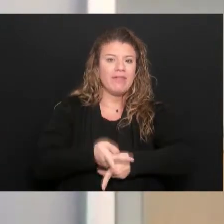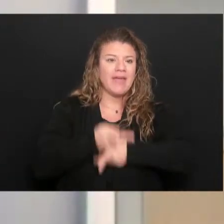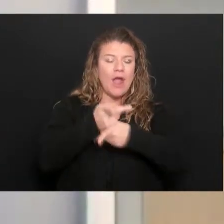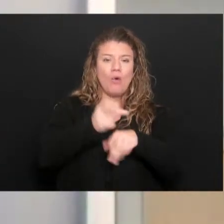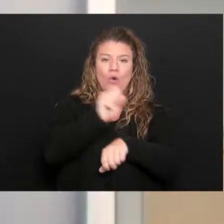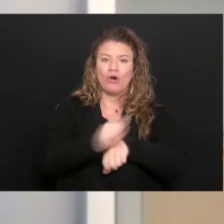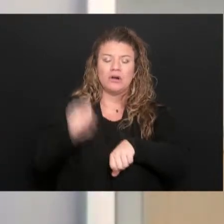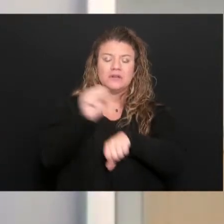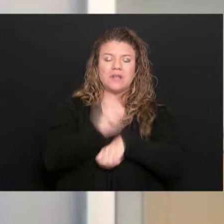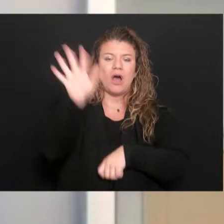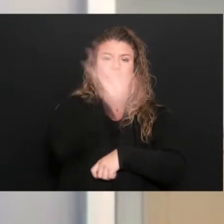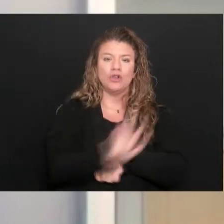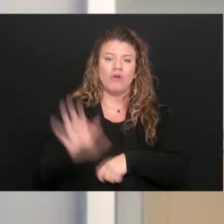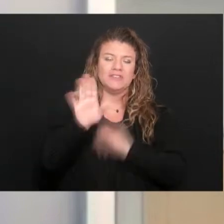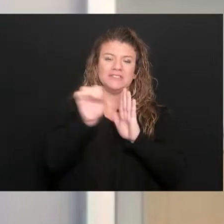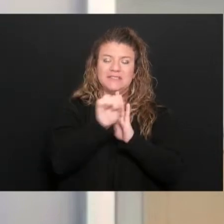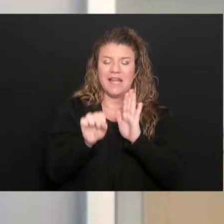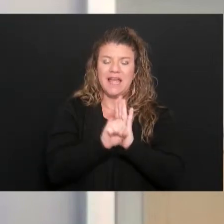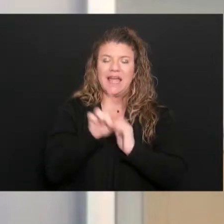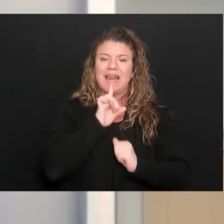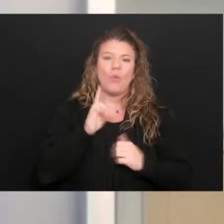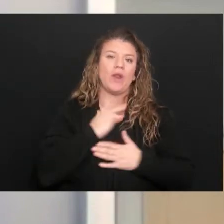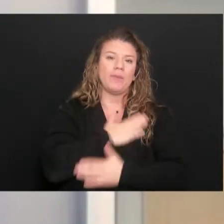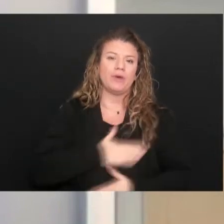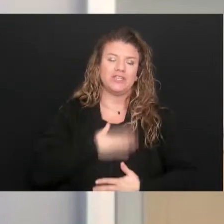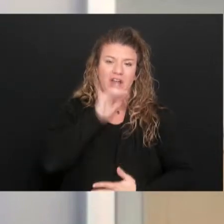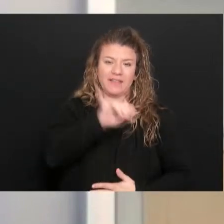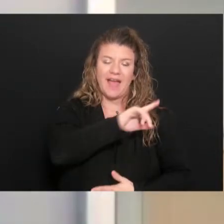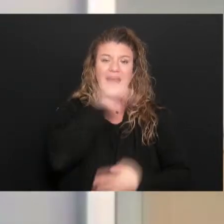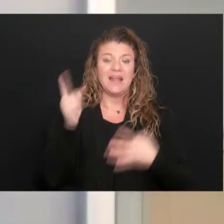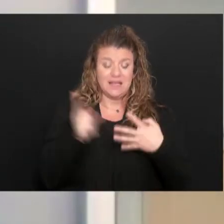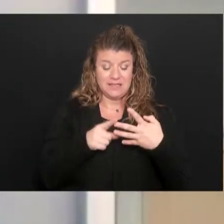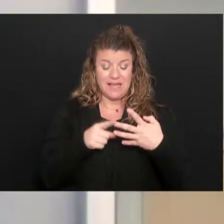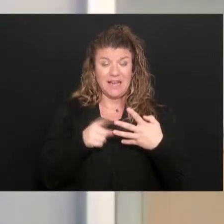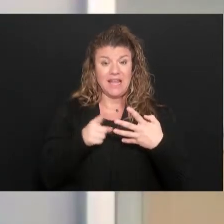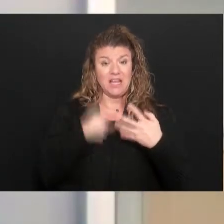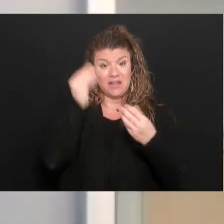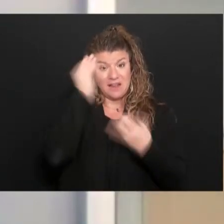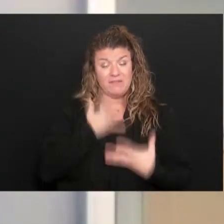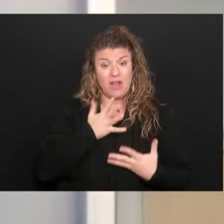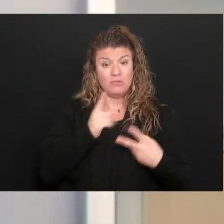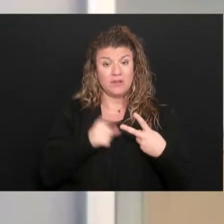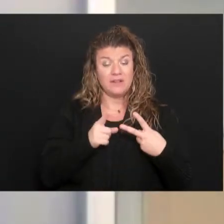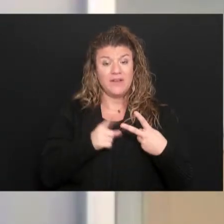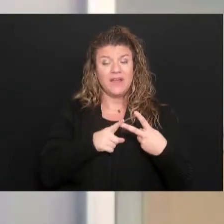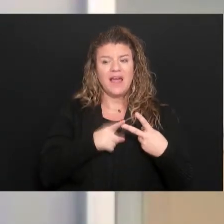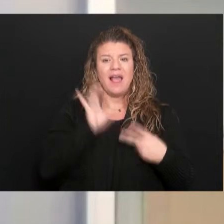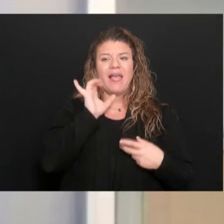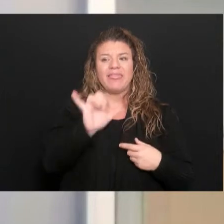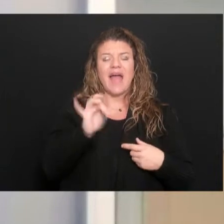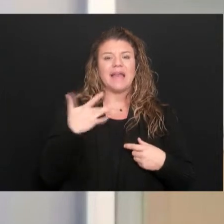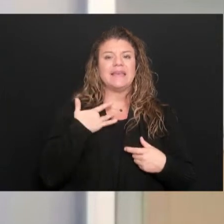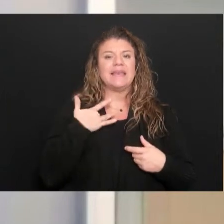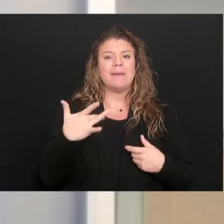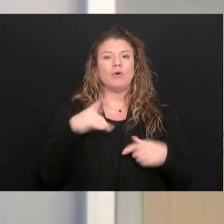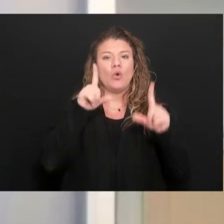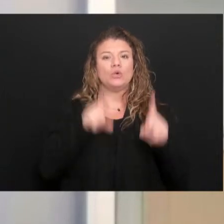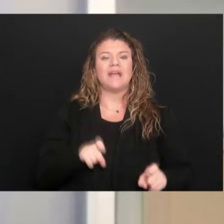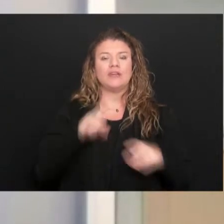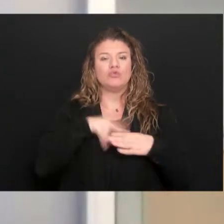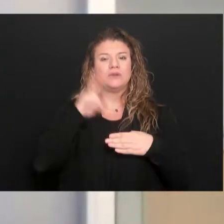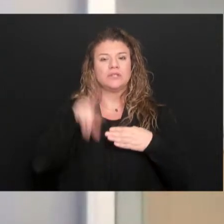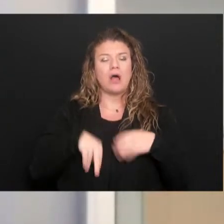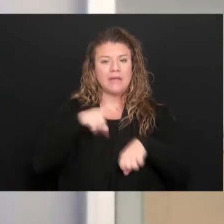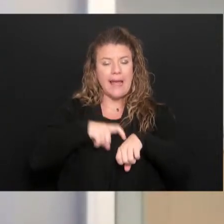state. And we just appreciate that so much. Second thing came to my attention was that the typical test result turnaround